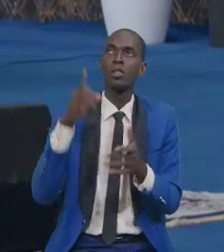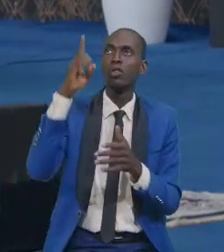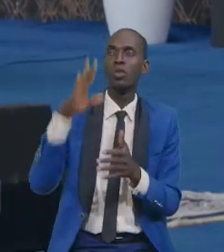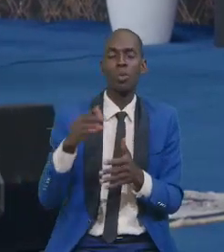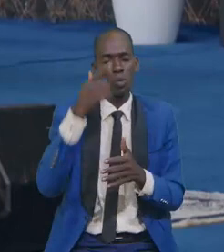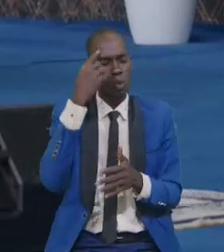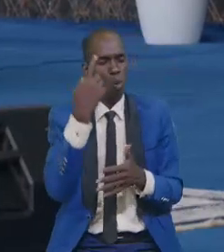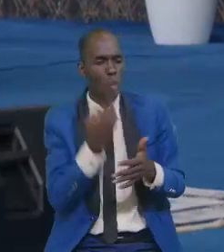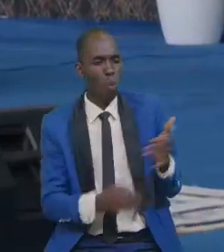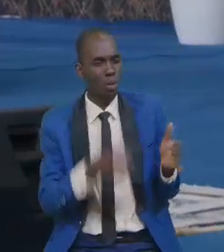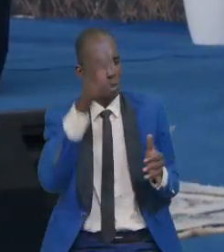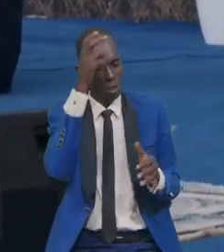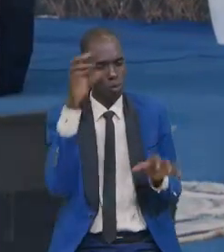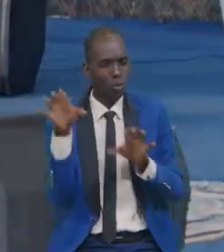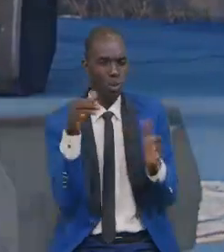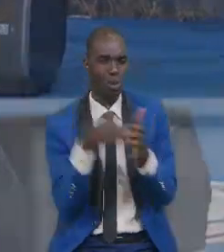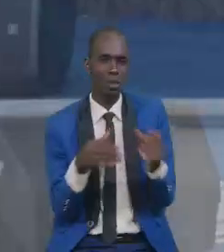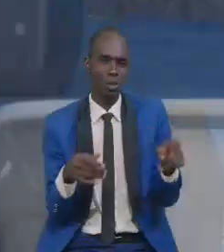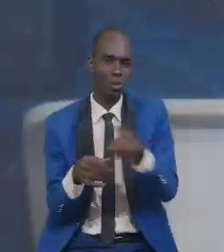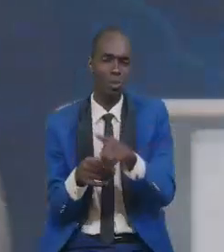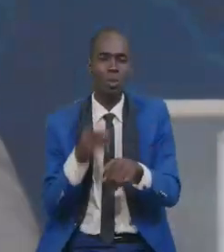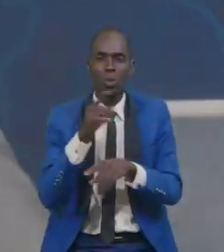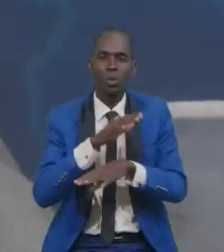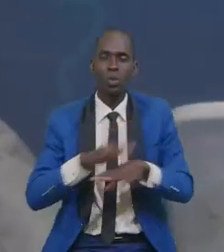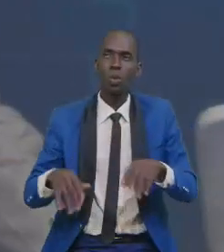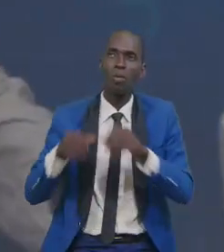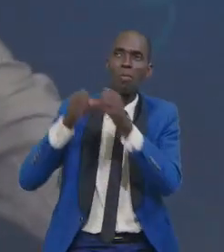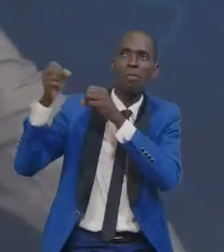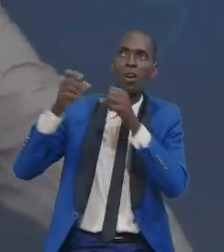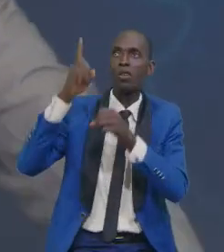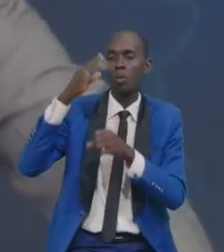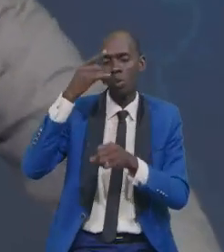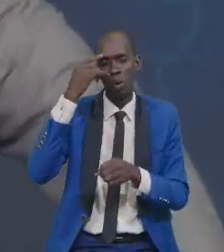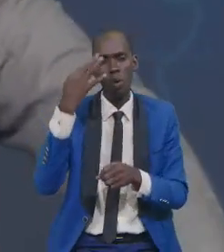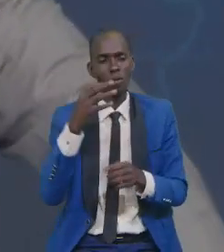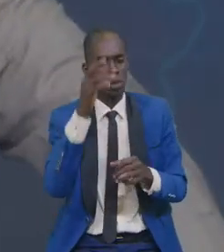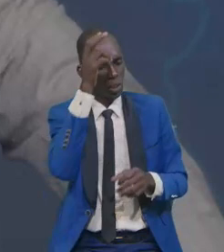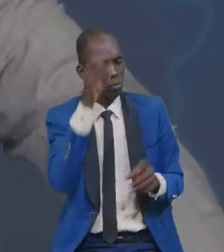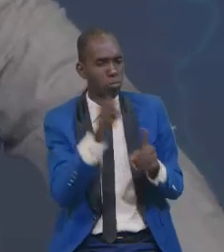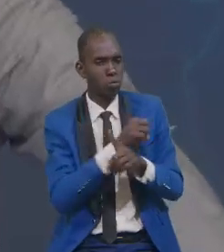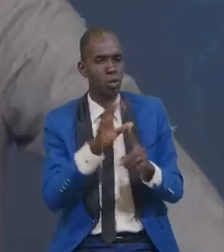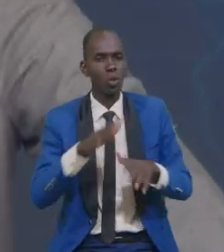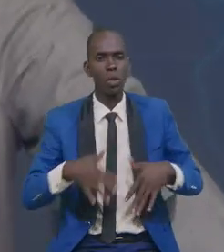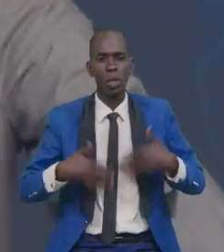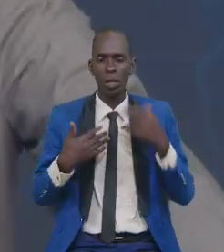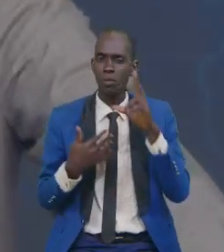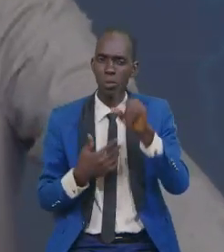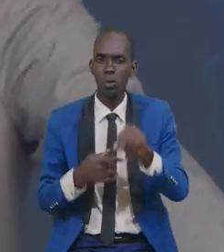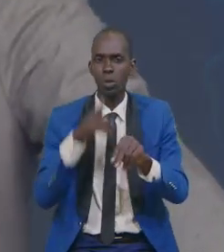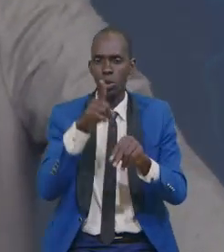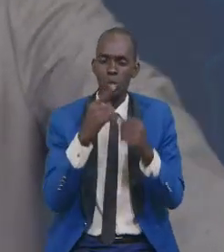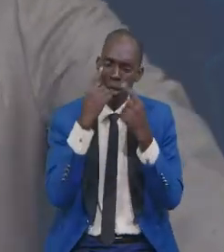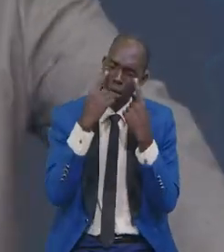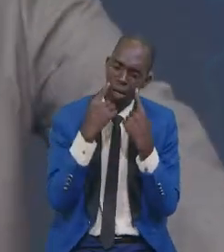God what the devil is doing. You come, you understand, your problem is not